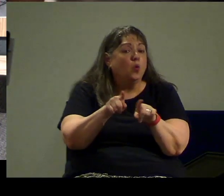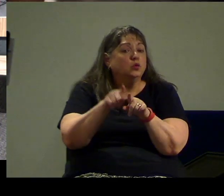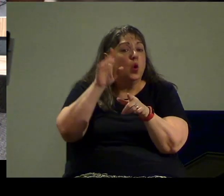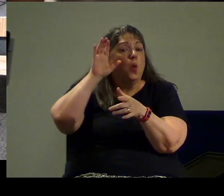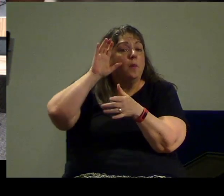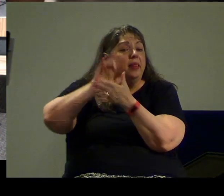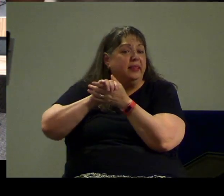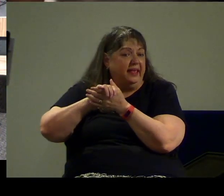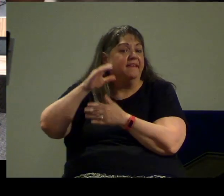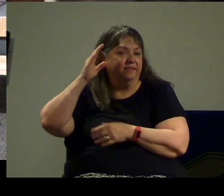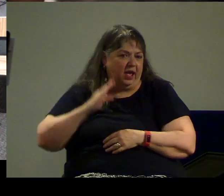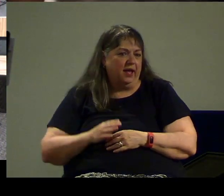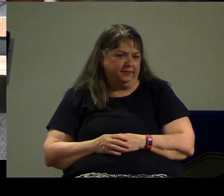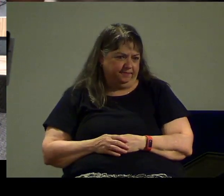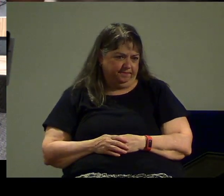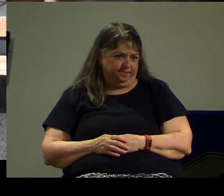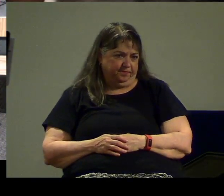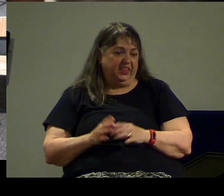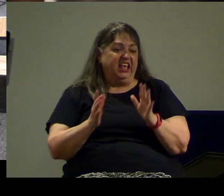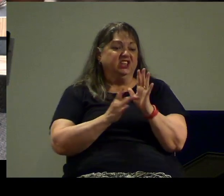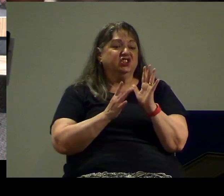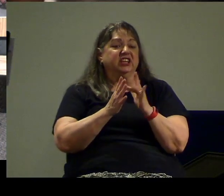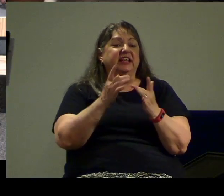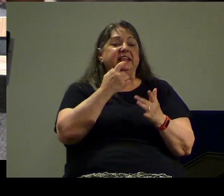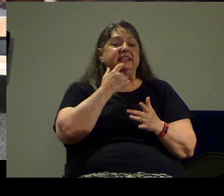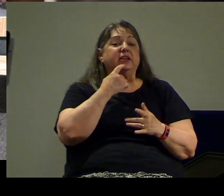God. Jesus says,